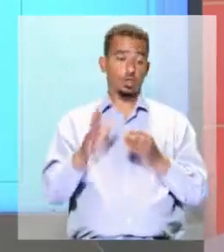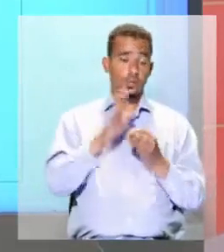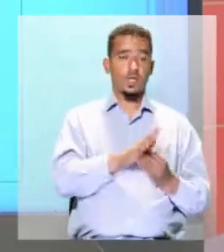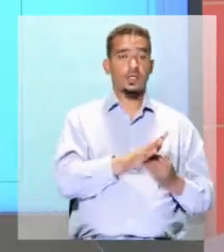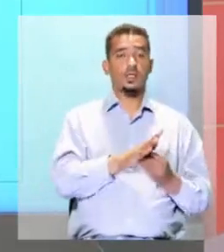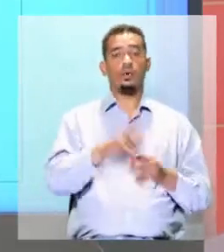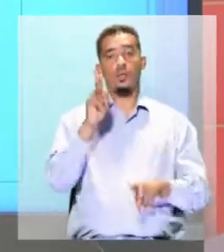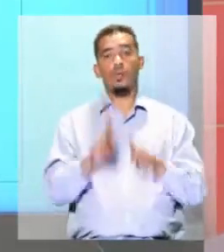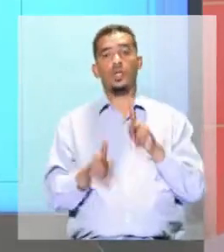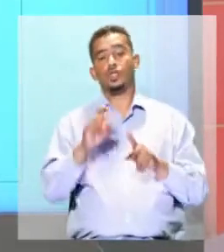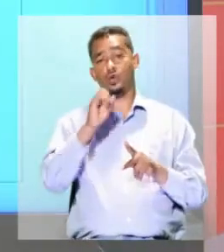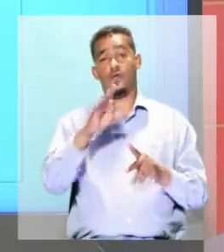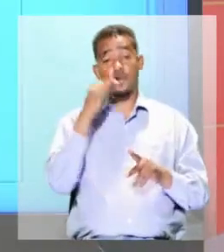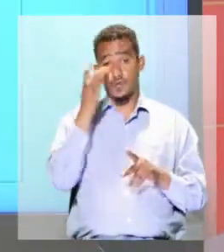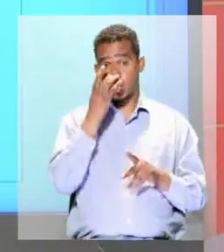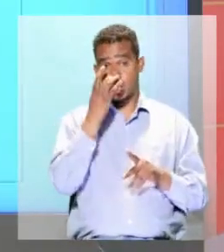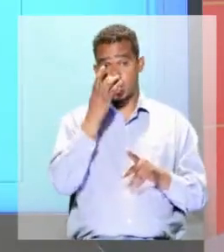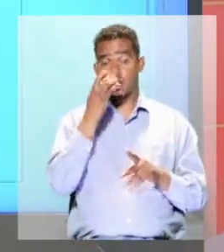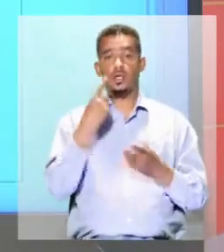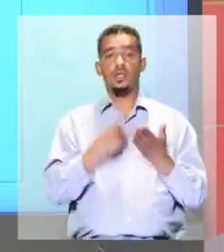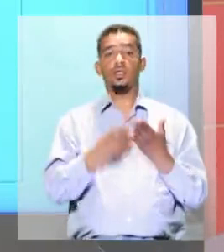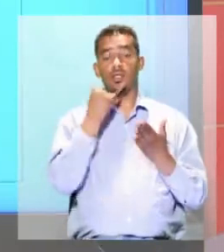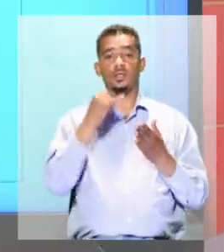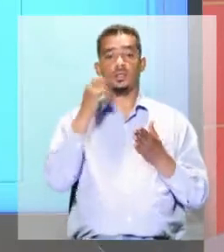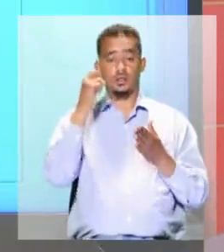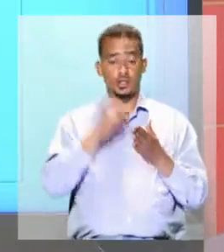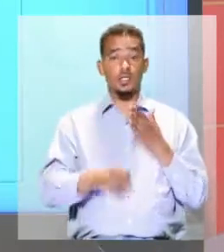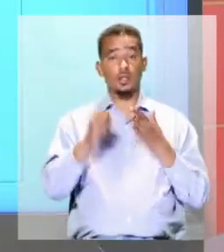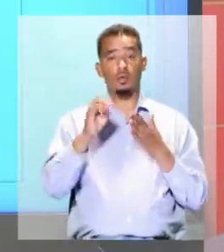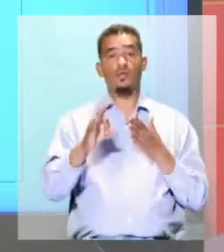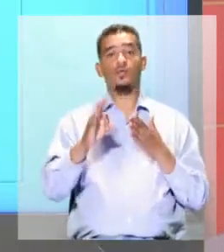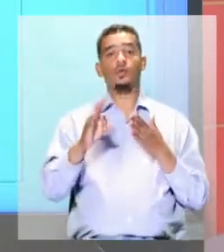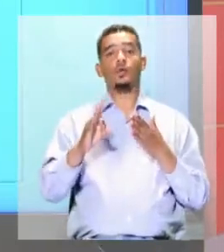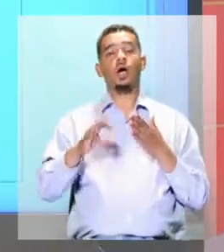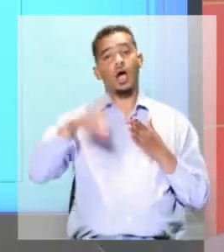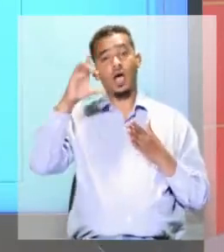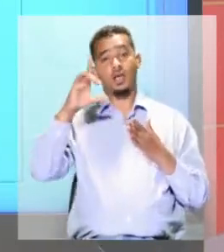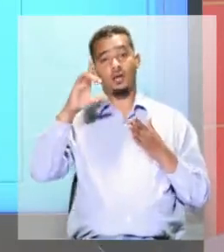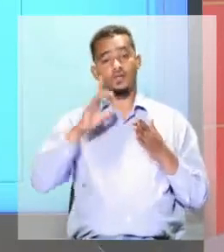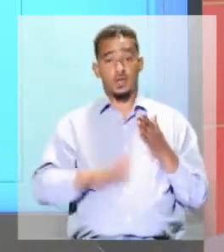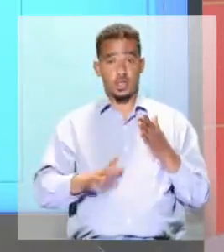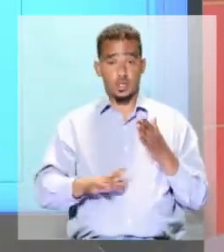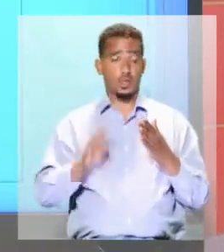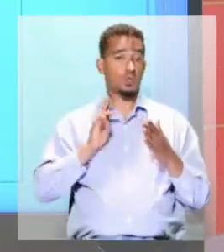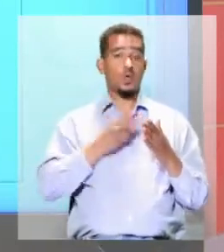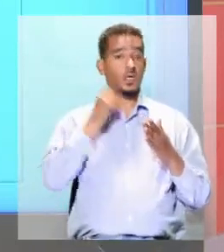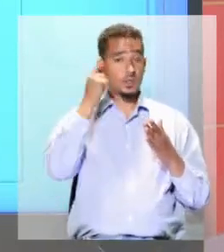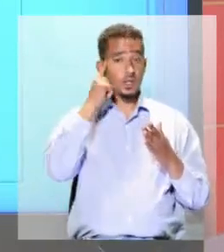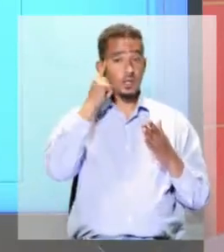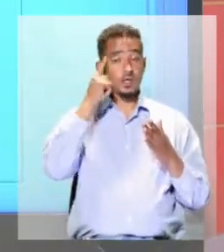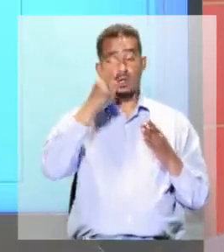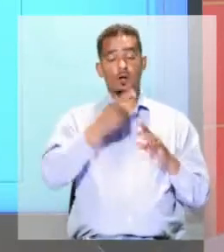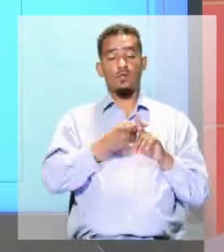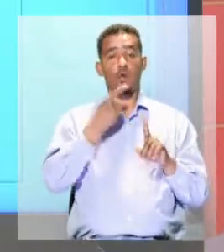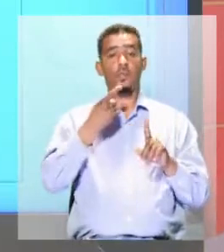dominated the population of Africa. It is a result of high fertility. We understand this from the